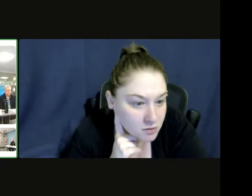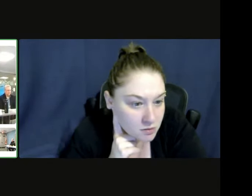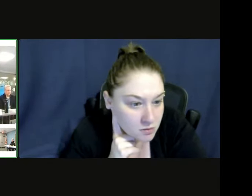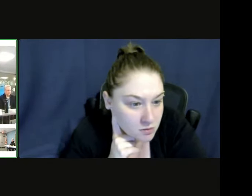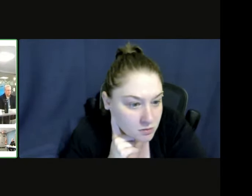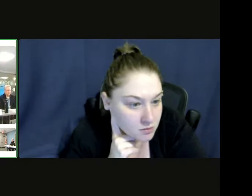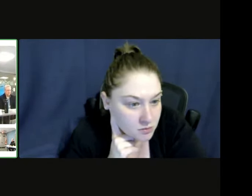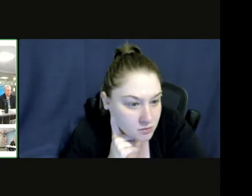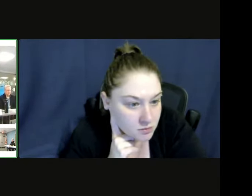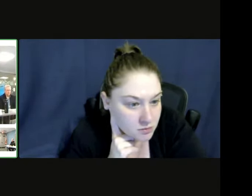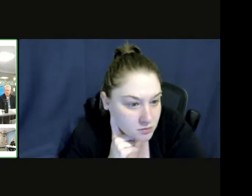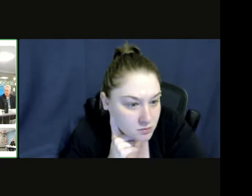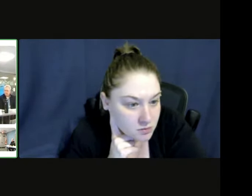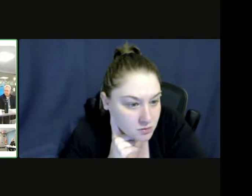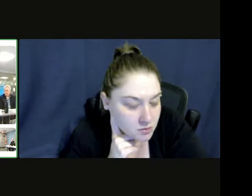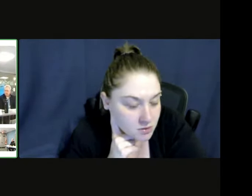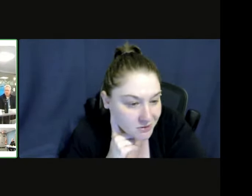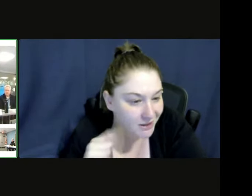share. Sorry, I thought. Hey, Josh,